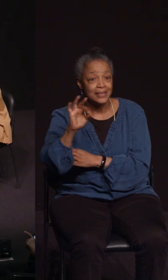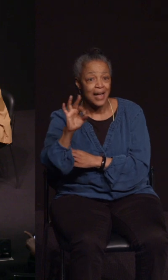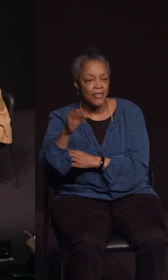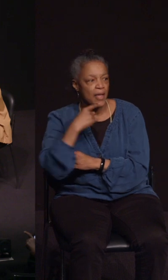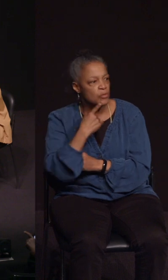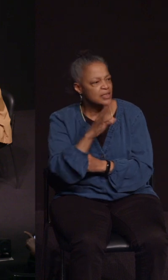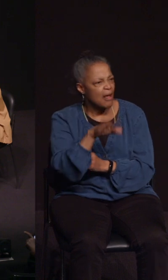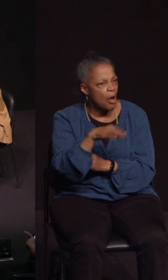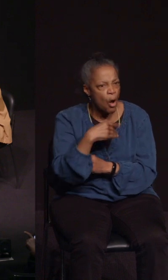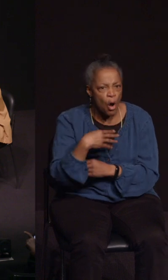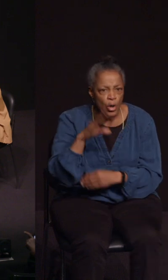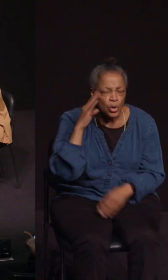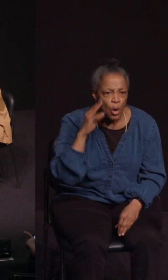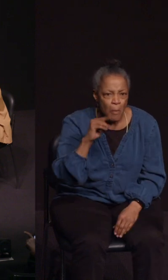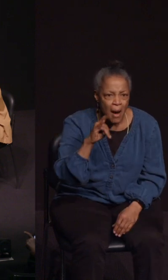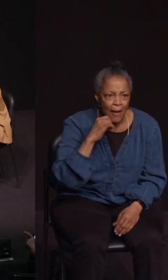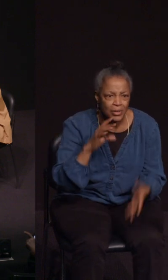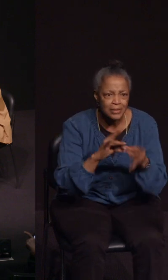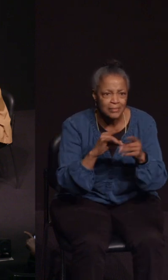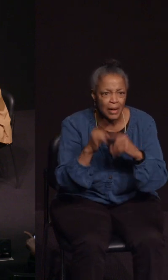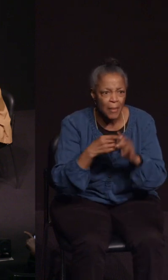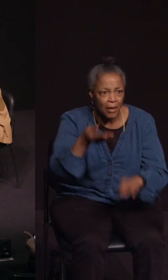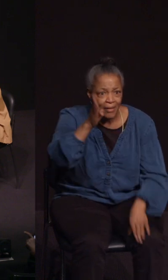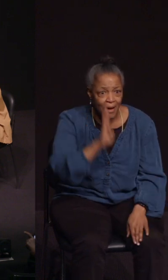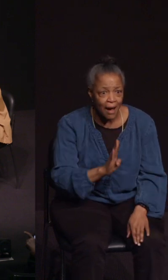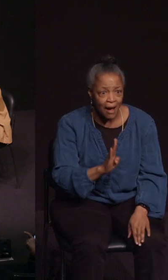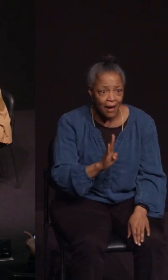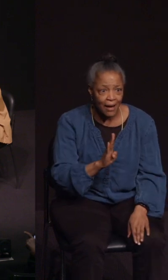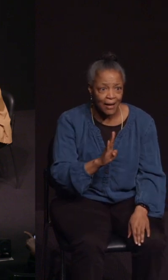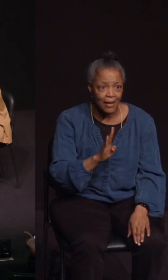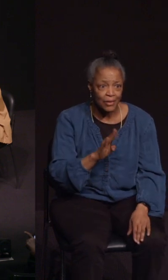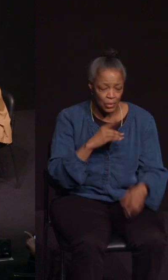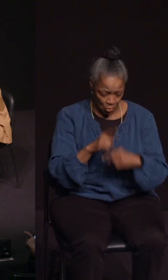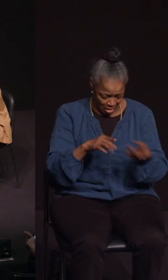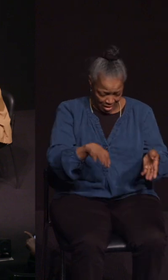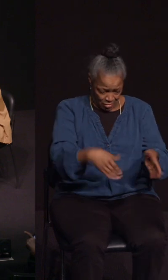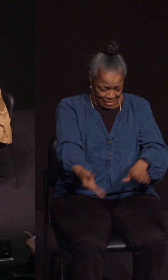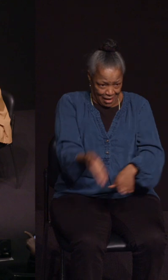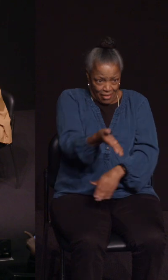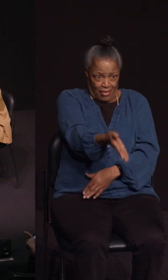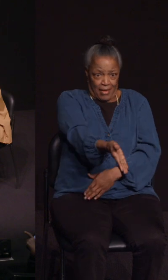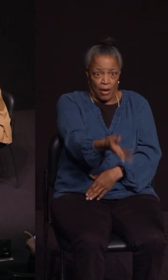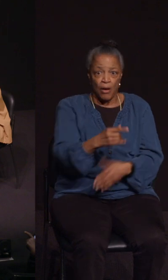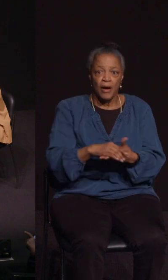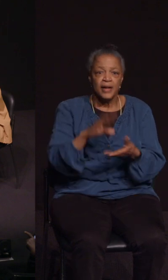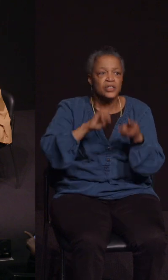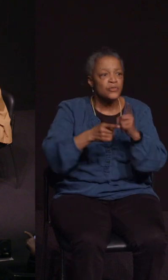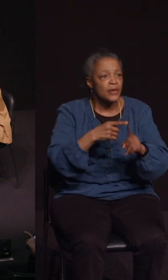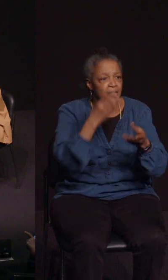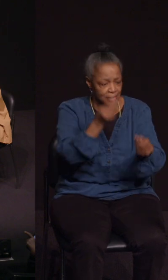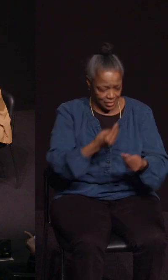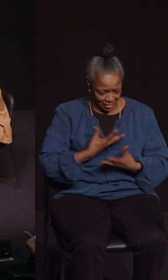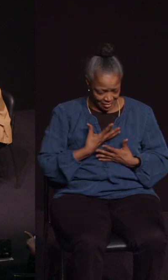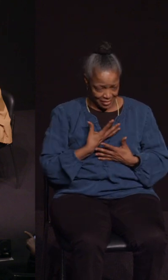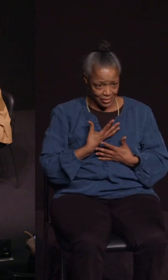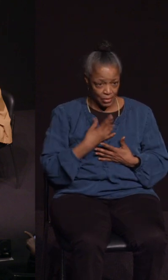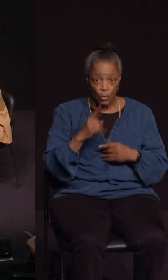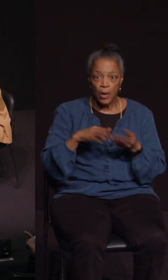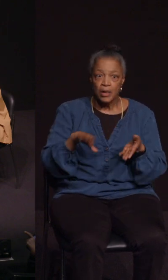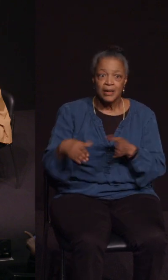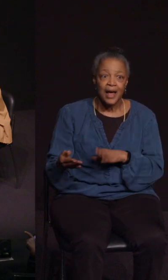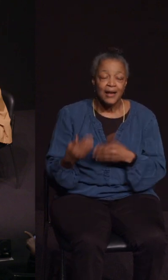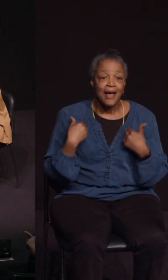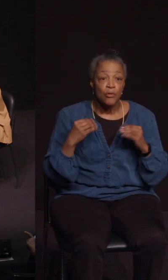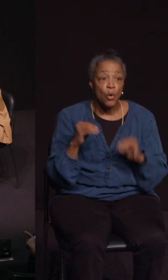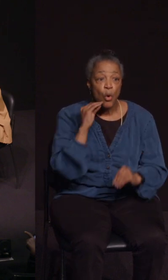was telling us all about God, you know. I remember when we lost Mike, we were homeless. We